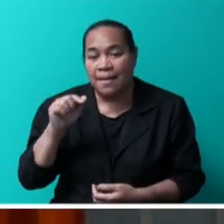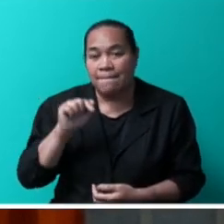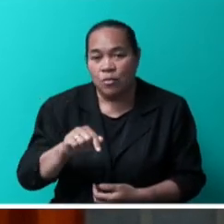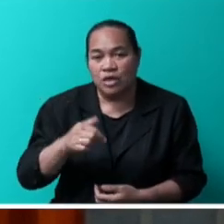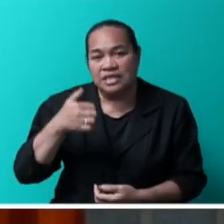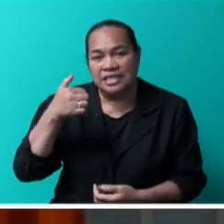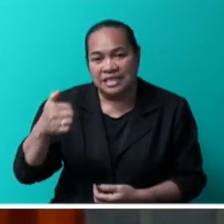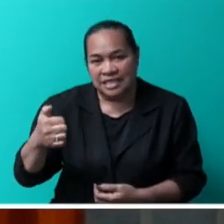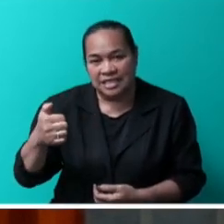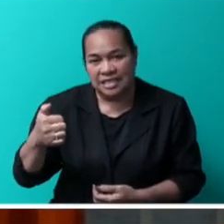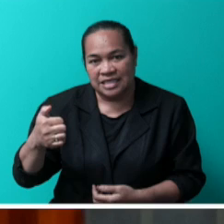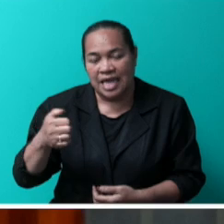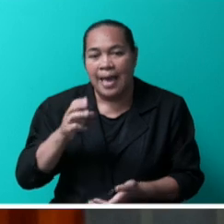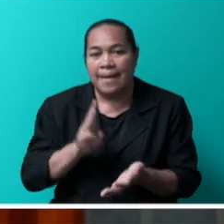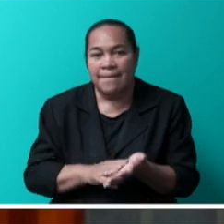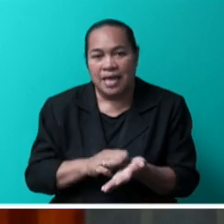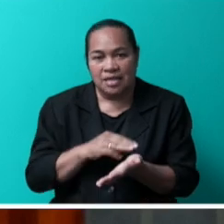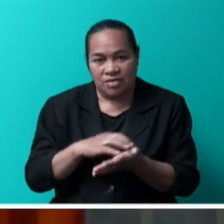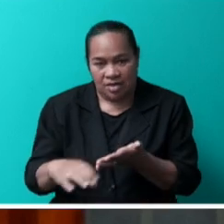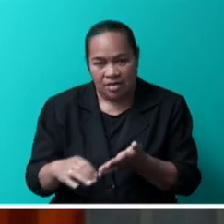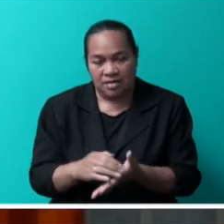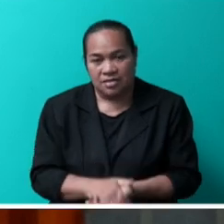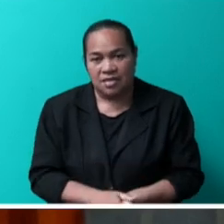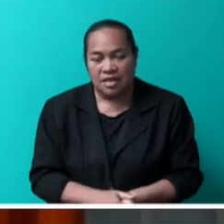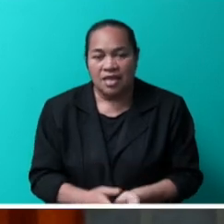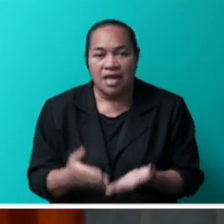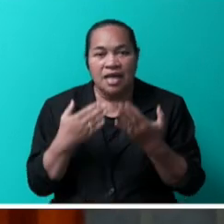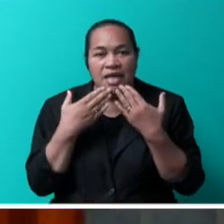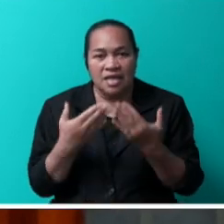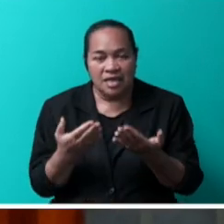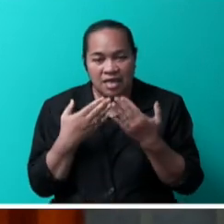98.6 million. Thank you, Mr. Speaker,